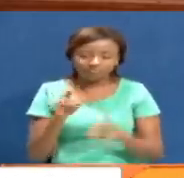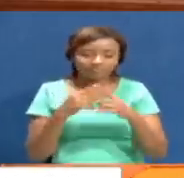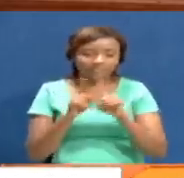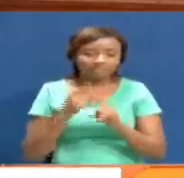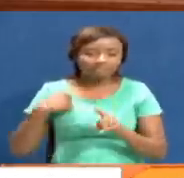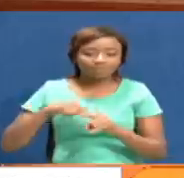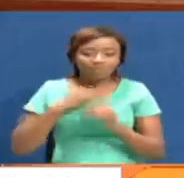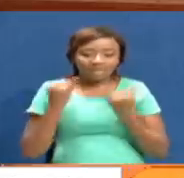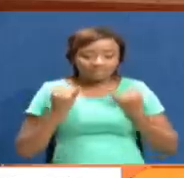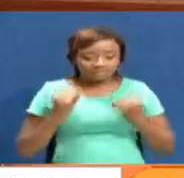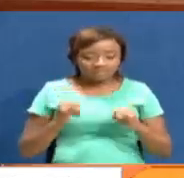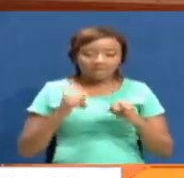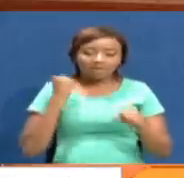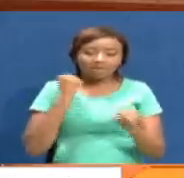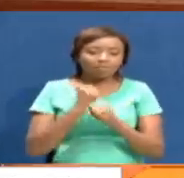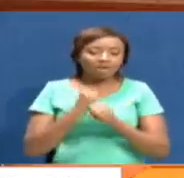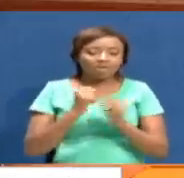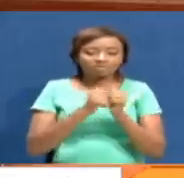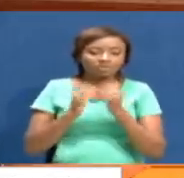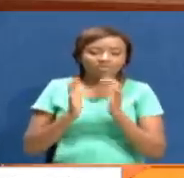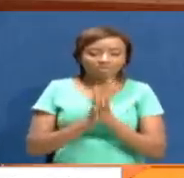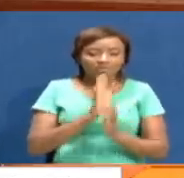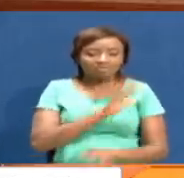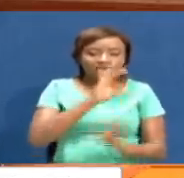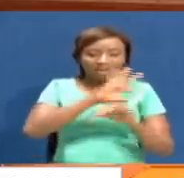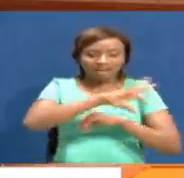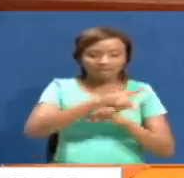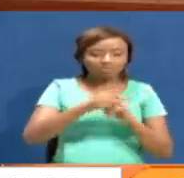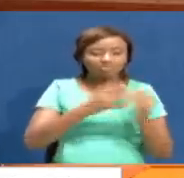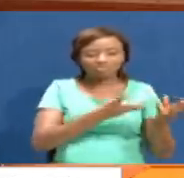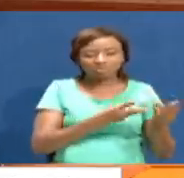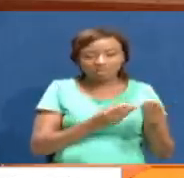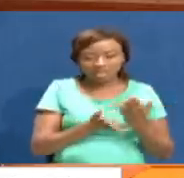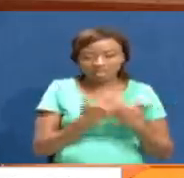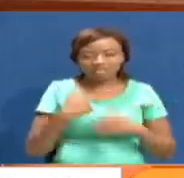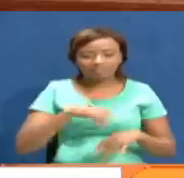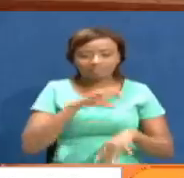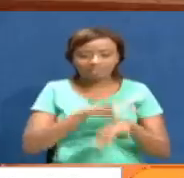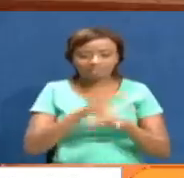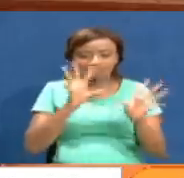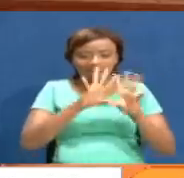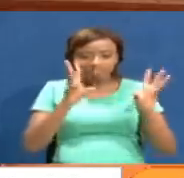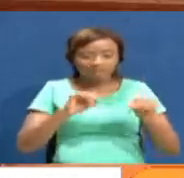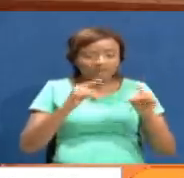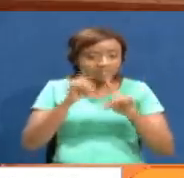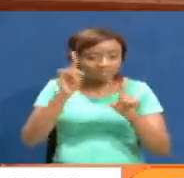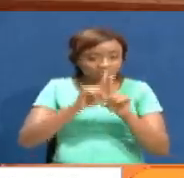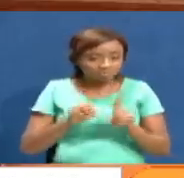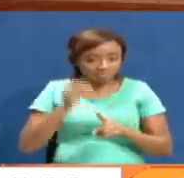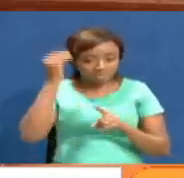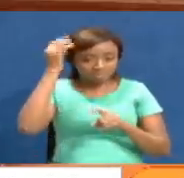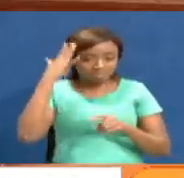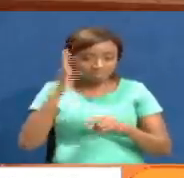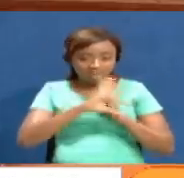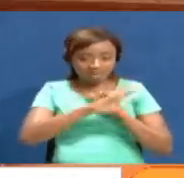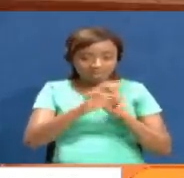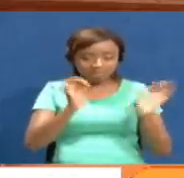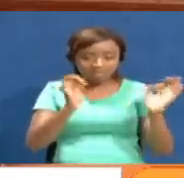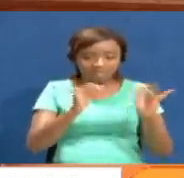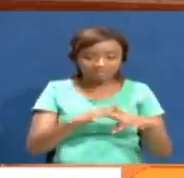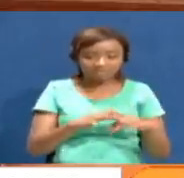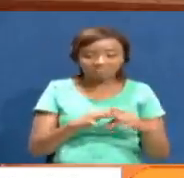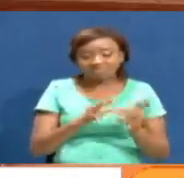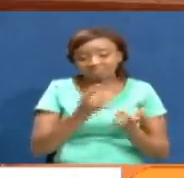still fighting with the county in terms of budget. Remember, the county assembly approved my budget, but the